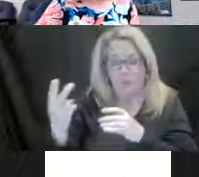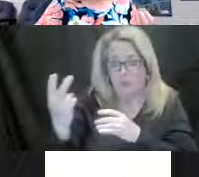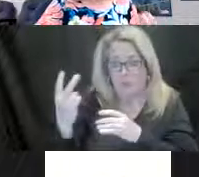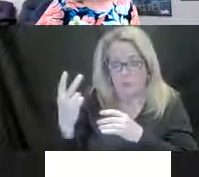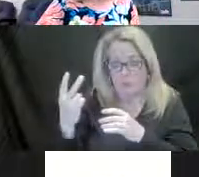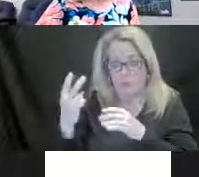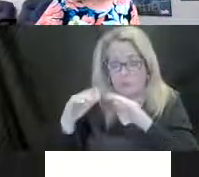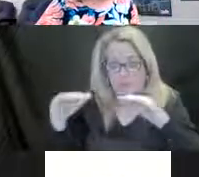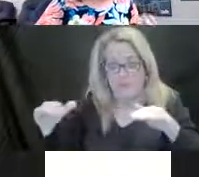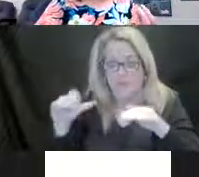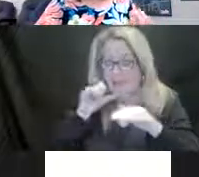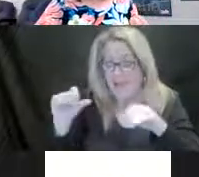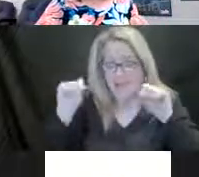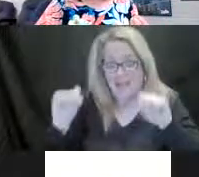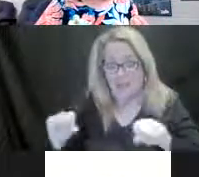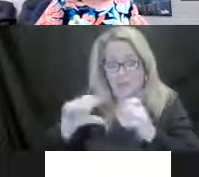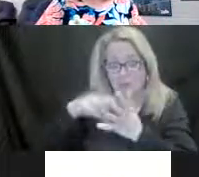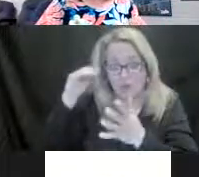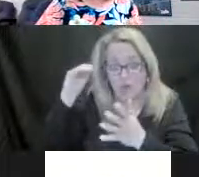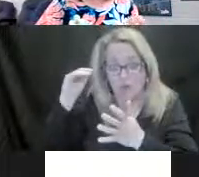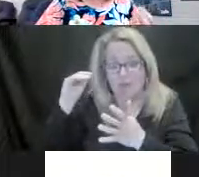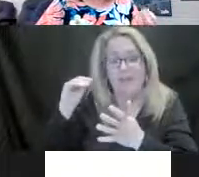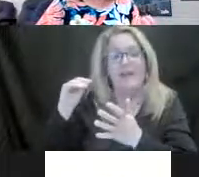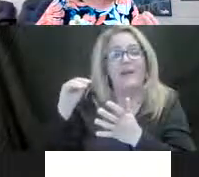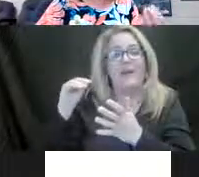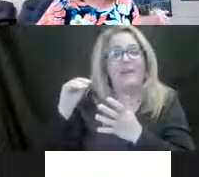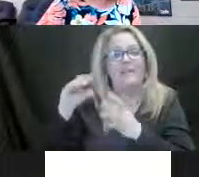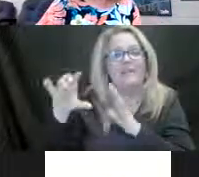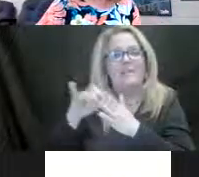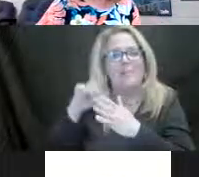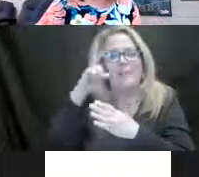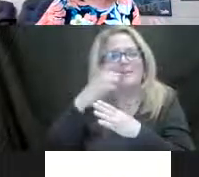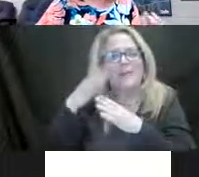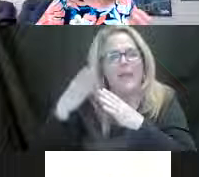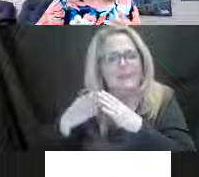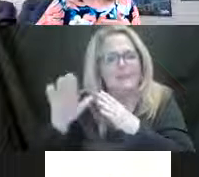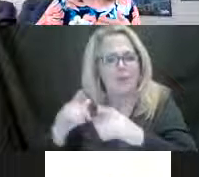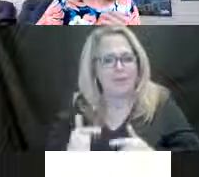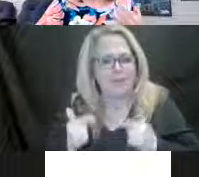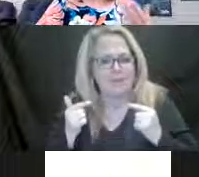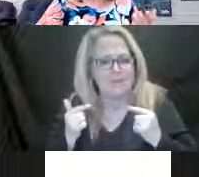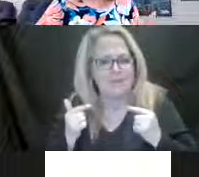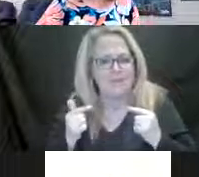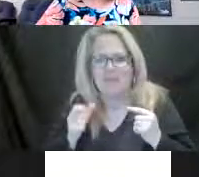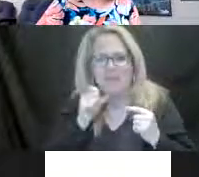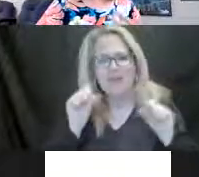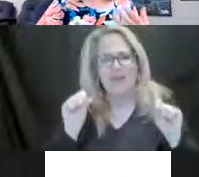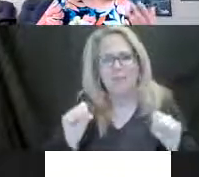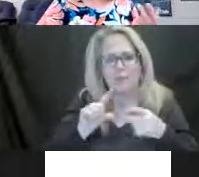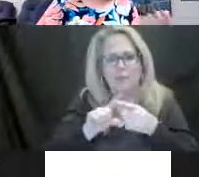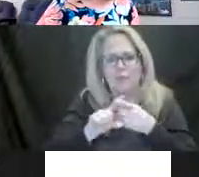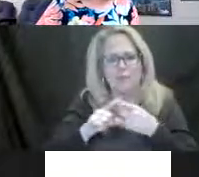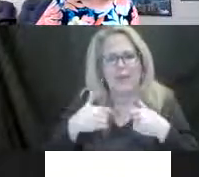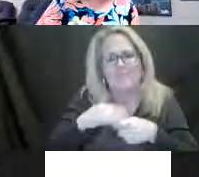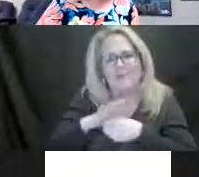not able to learn did so because they were at the end of their lives and they were unable to muster the